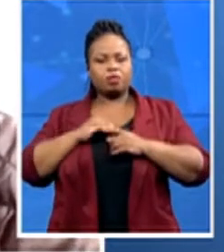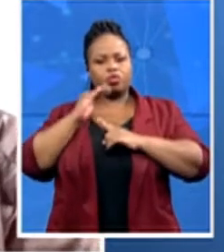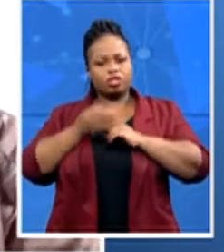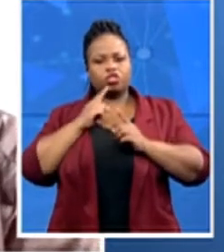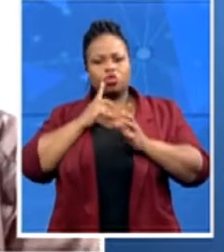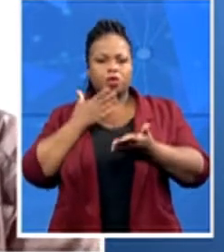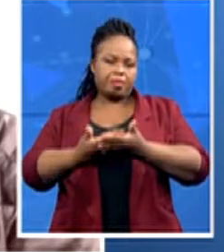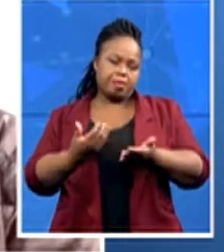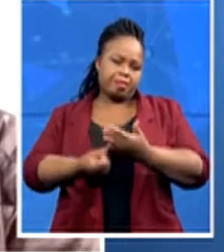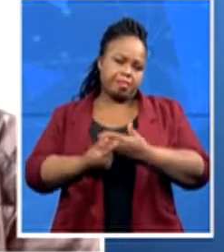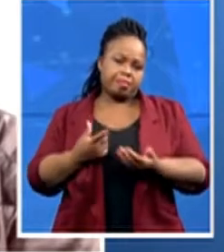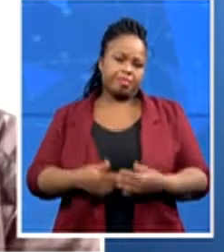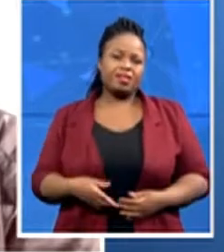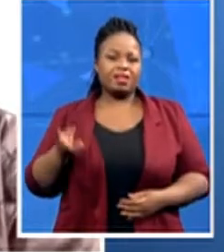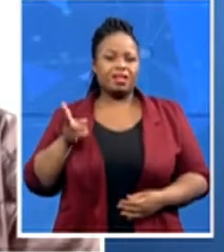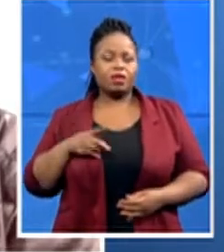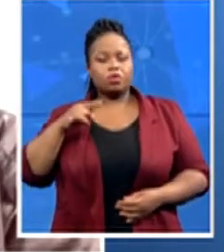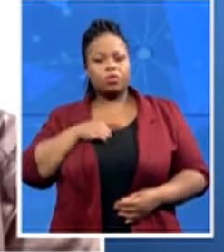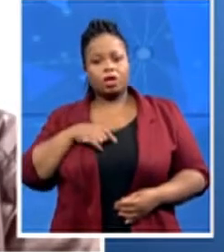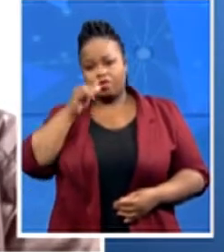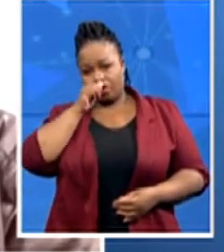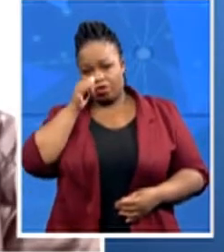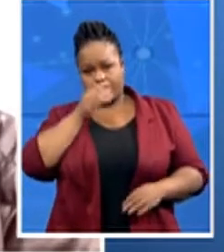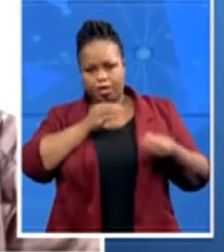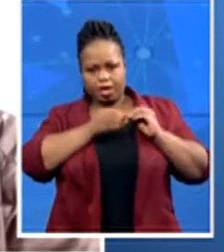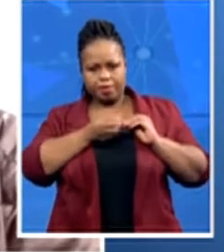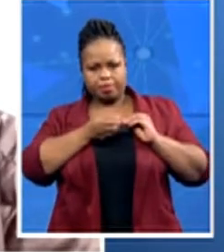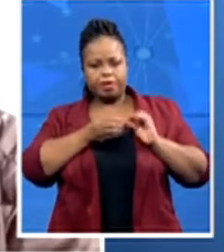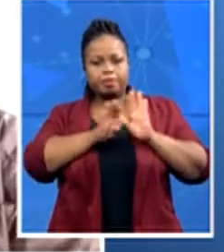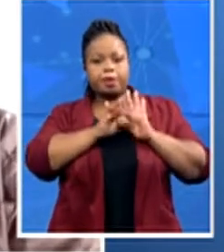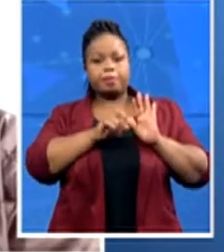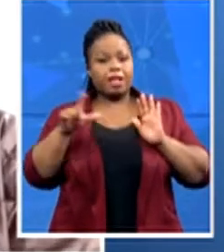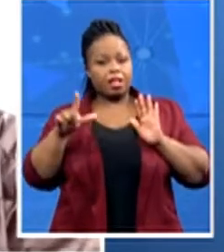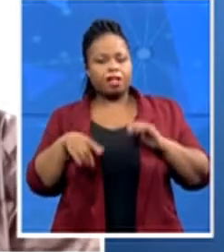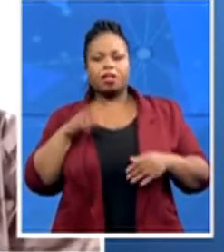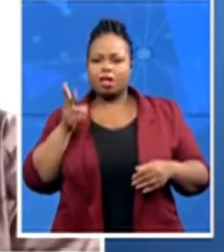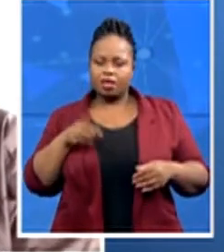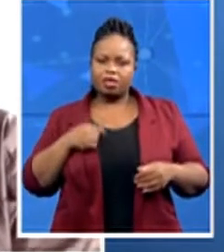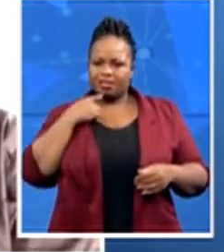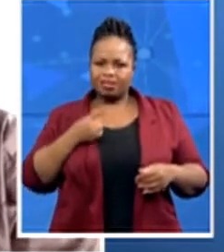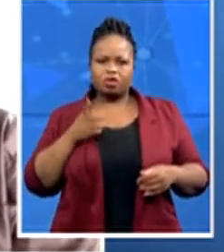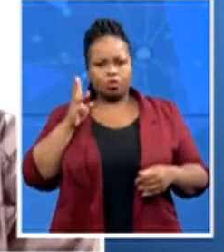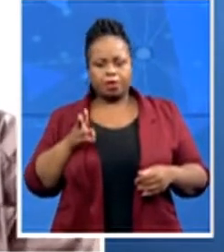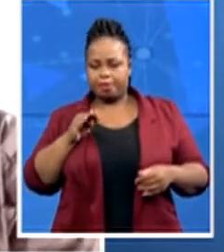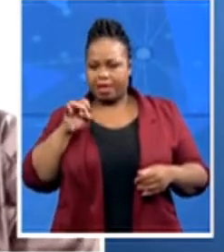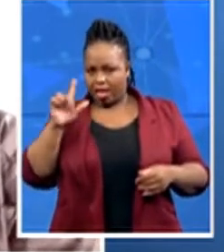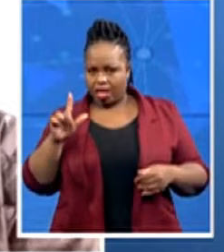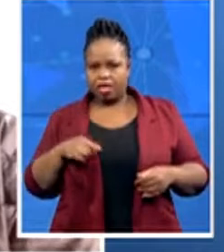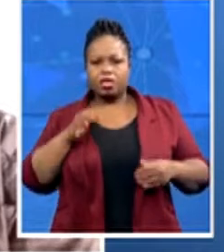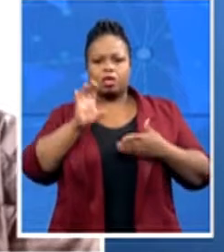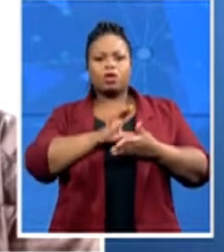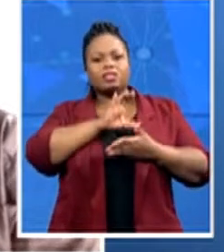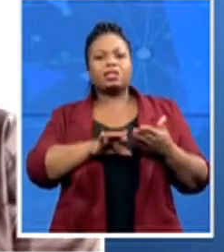criminal amendment bill also provide for bail and cancellation of bail in